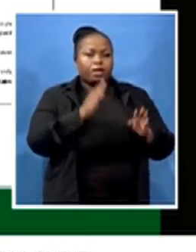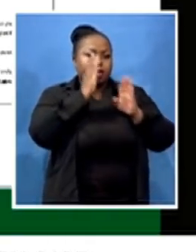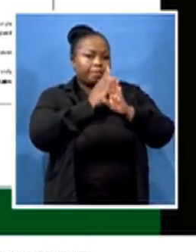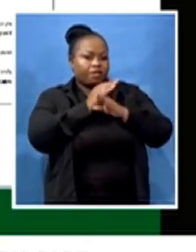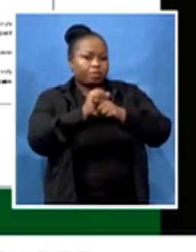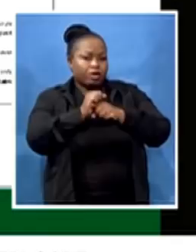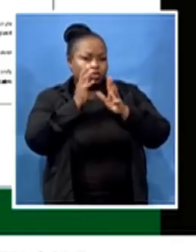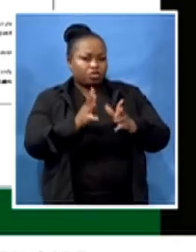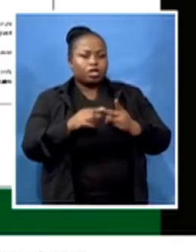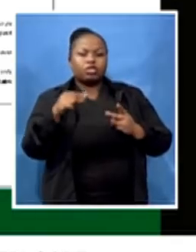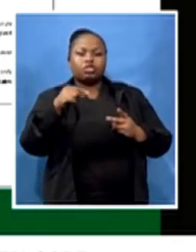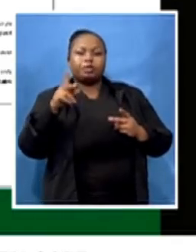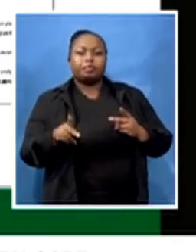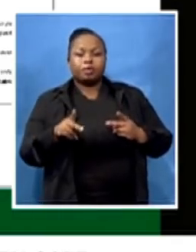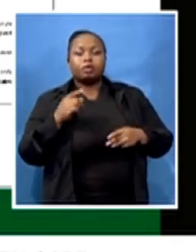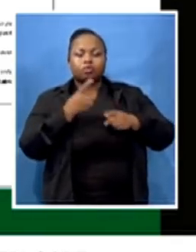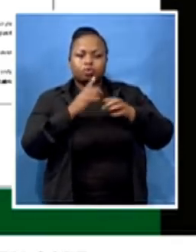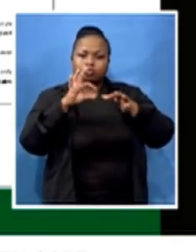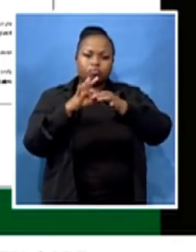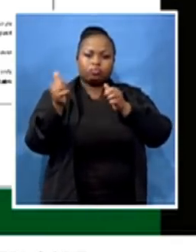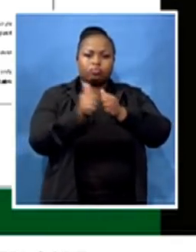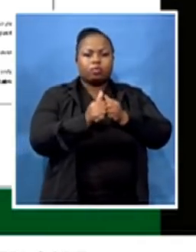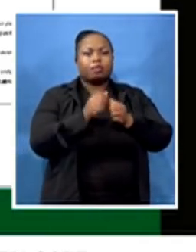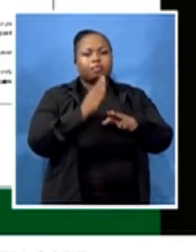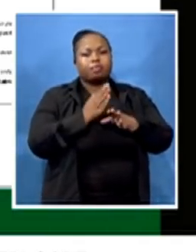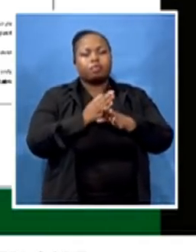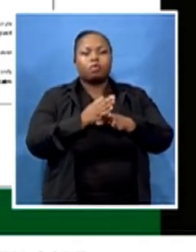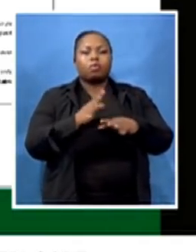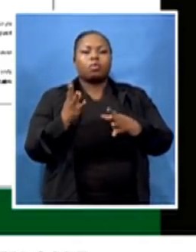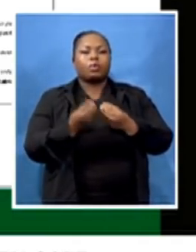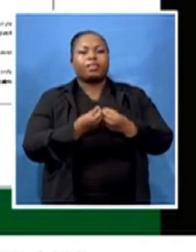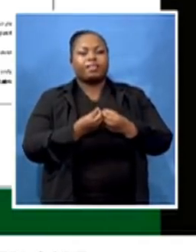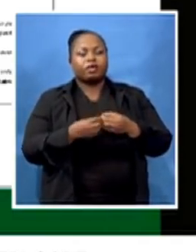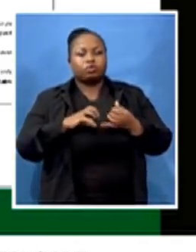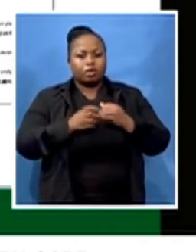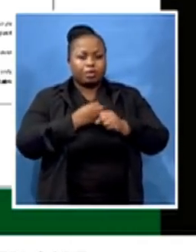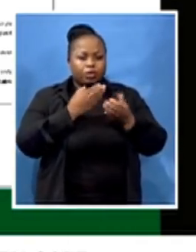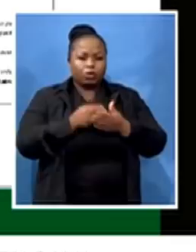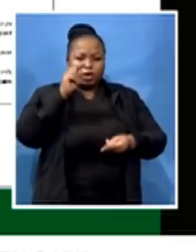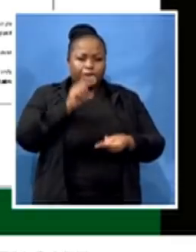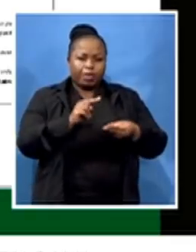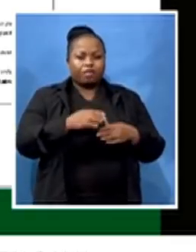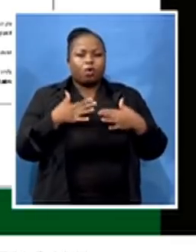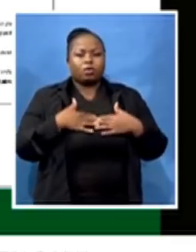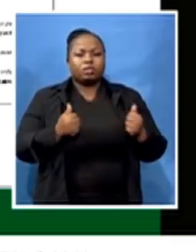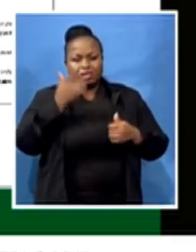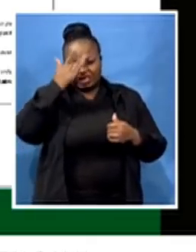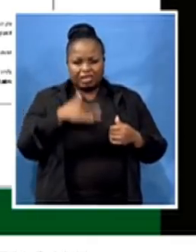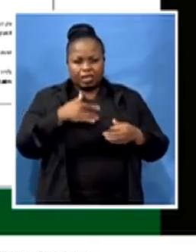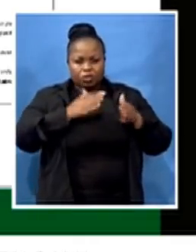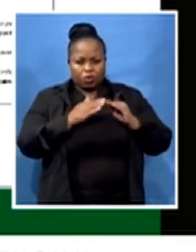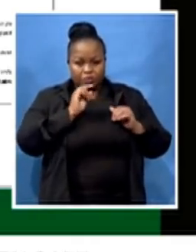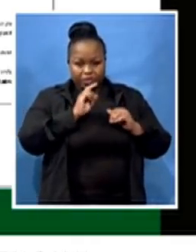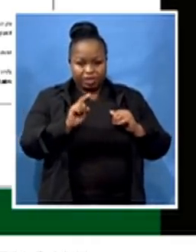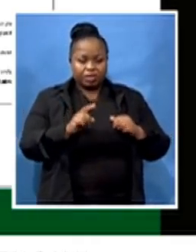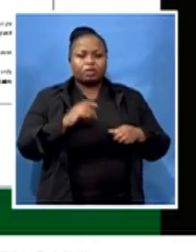work together in an area to contain the issues of ill health in the community. This will help us to make sure that you can actually